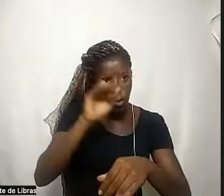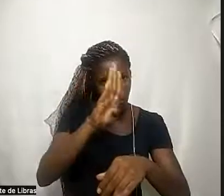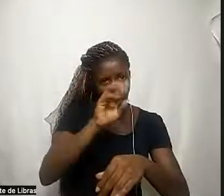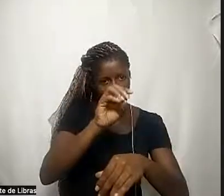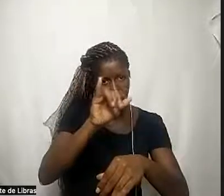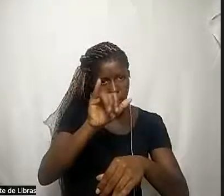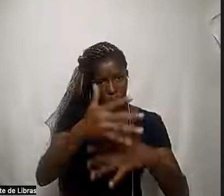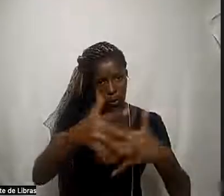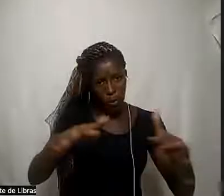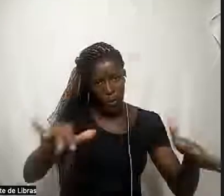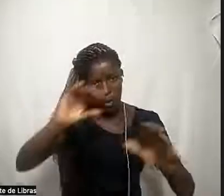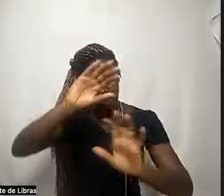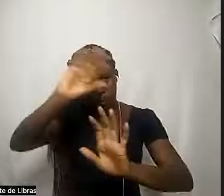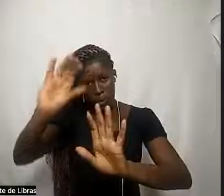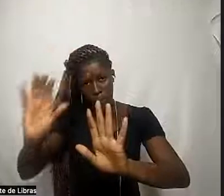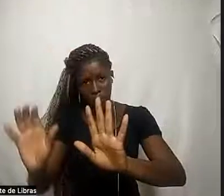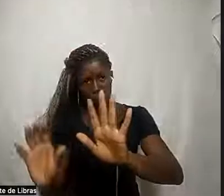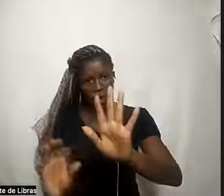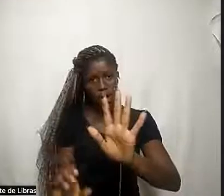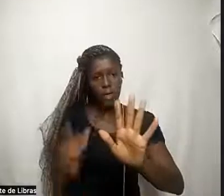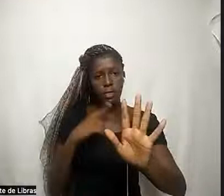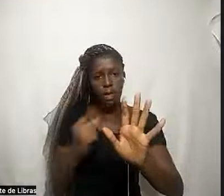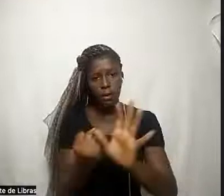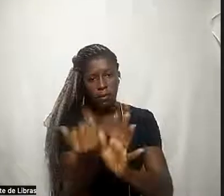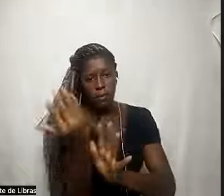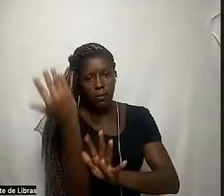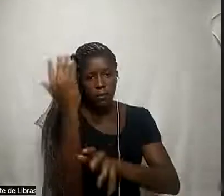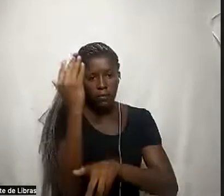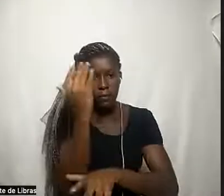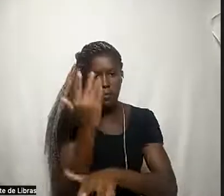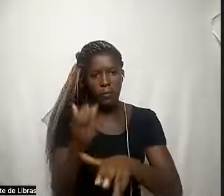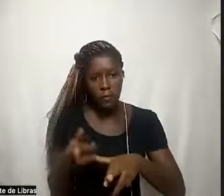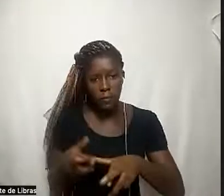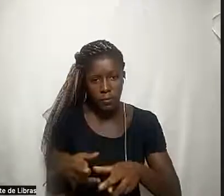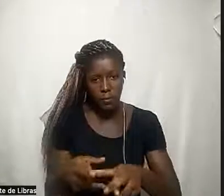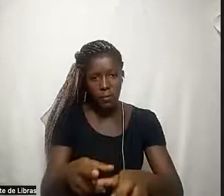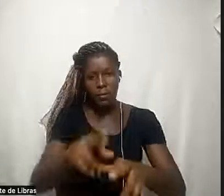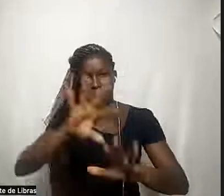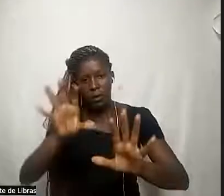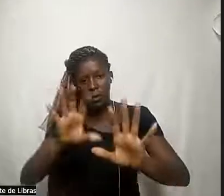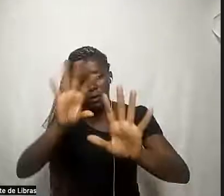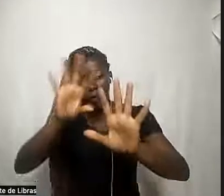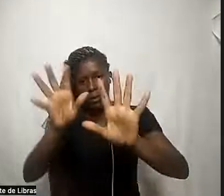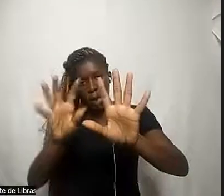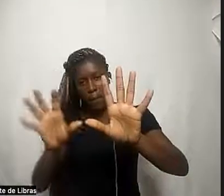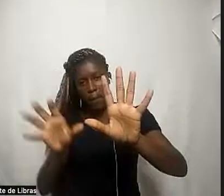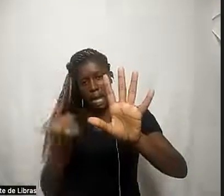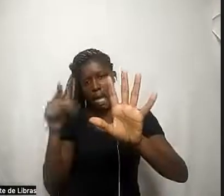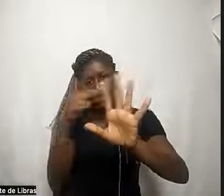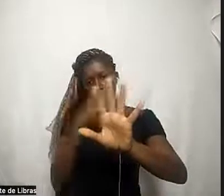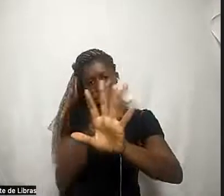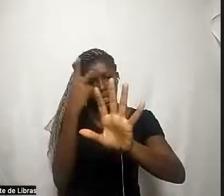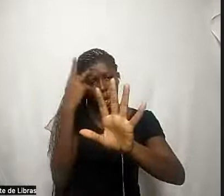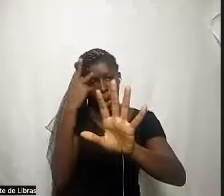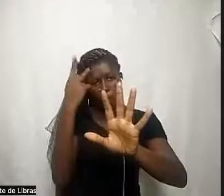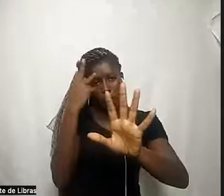more related to sea animals. Here in the mangroves in Rio de Janeiro, near São